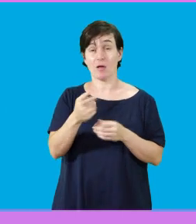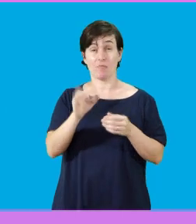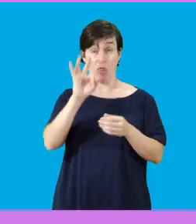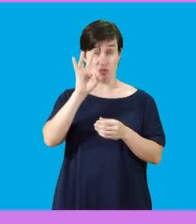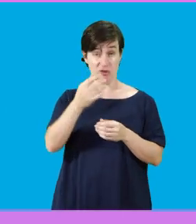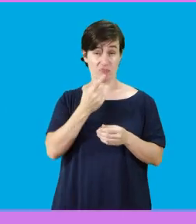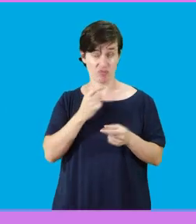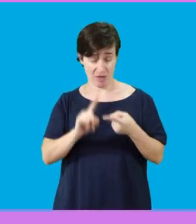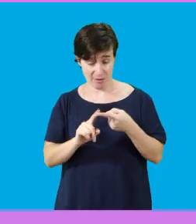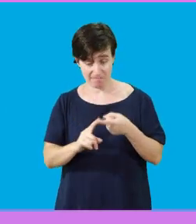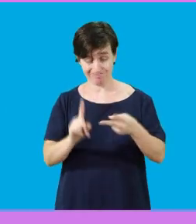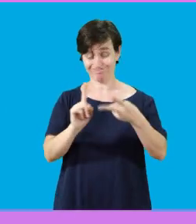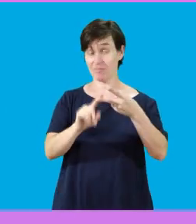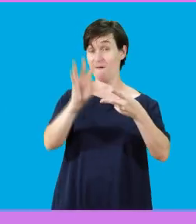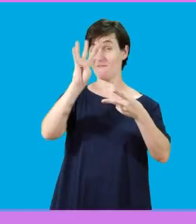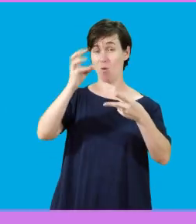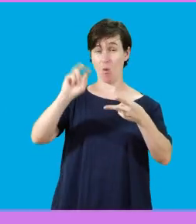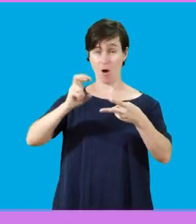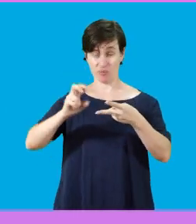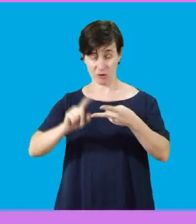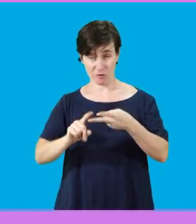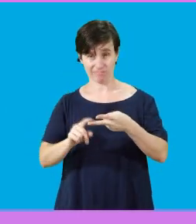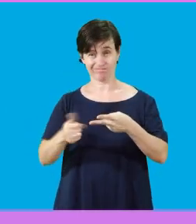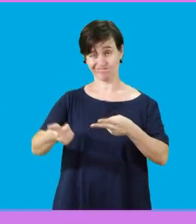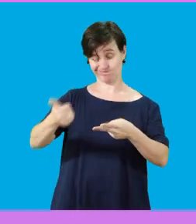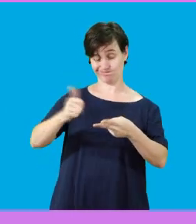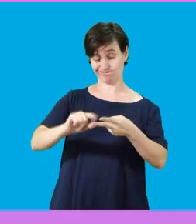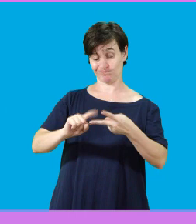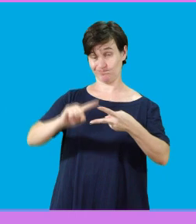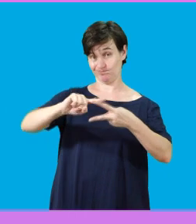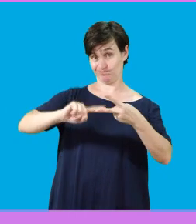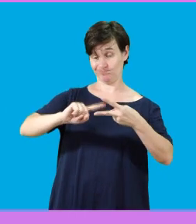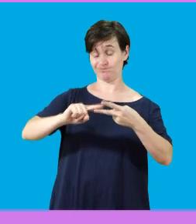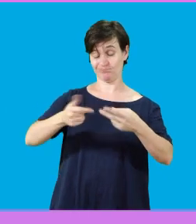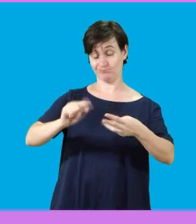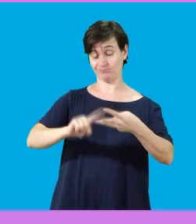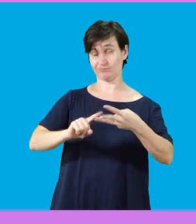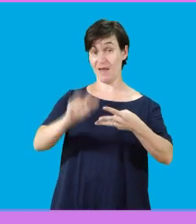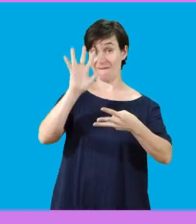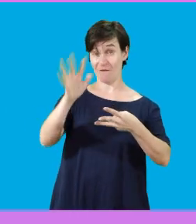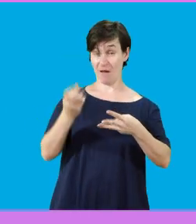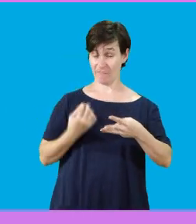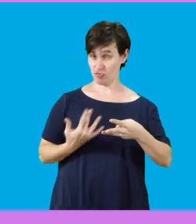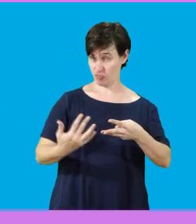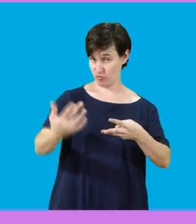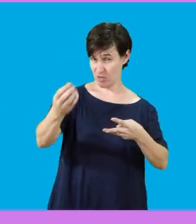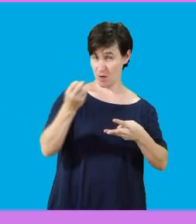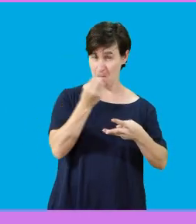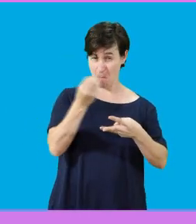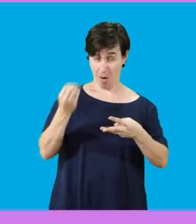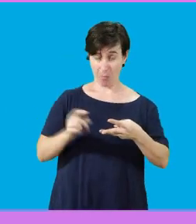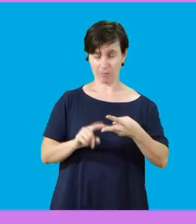3 red, 4 orange marbles, plus 4. We've got 5 green